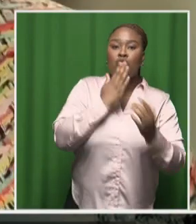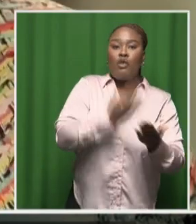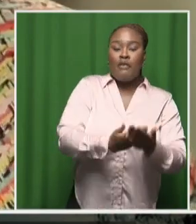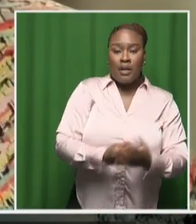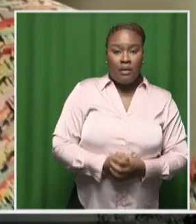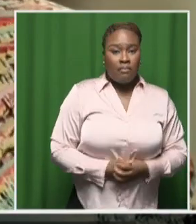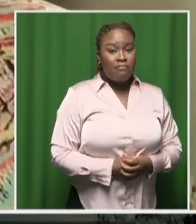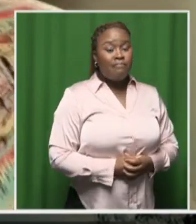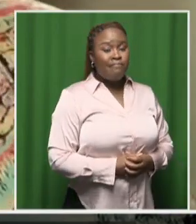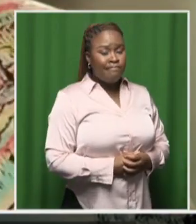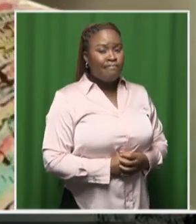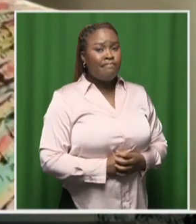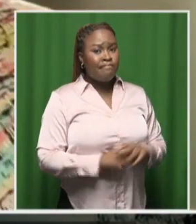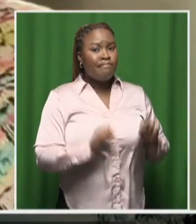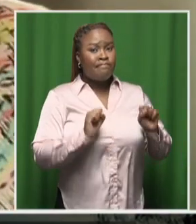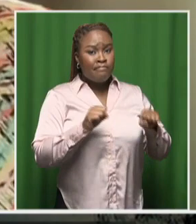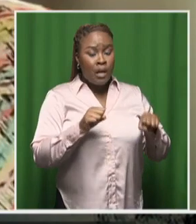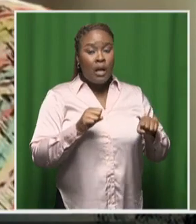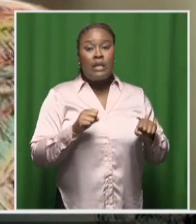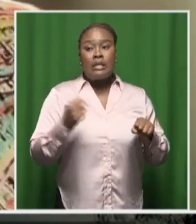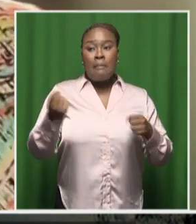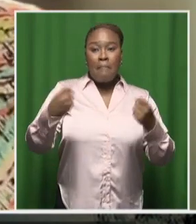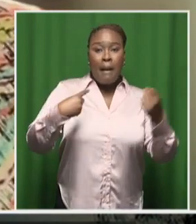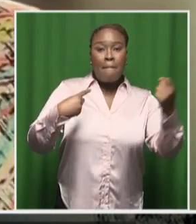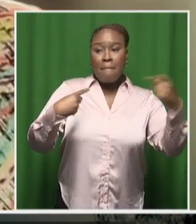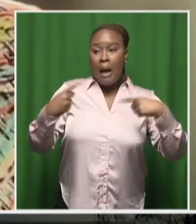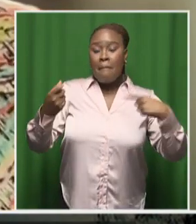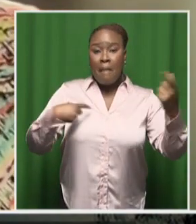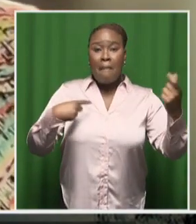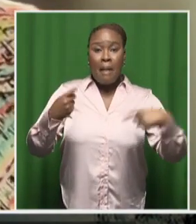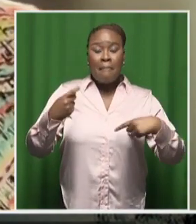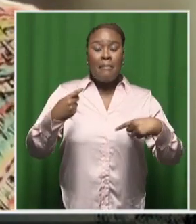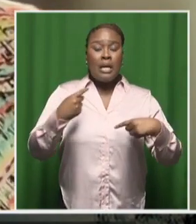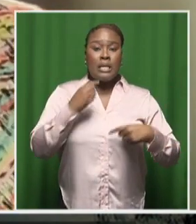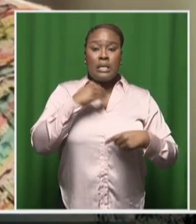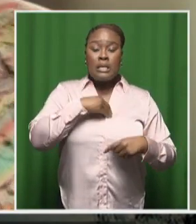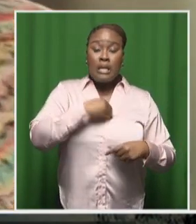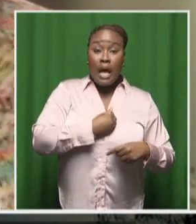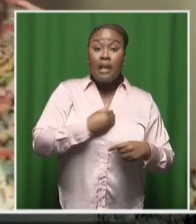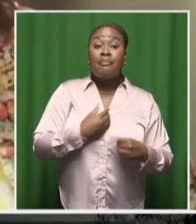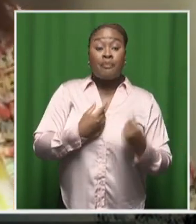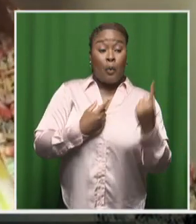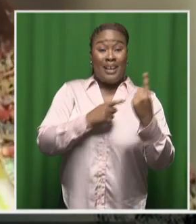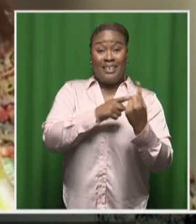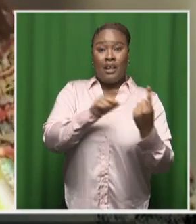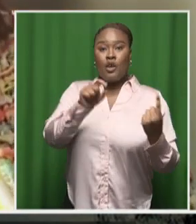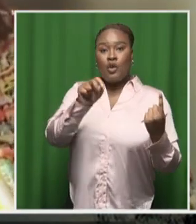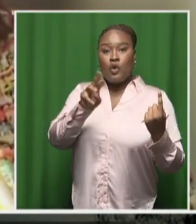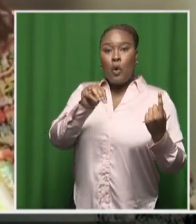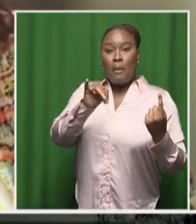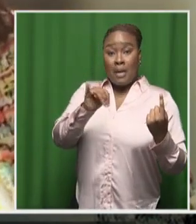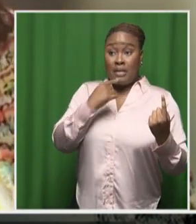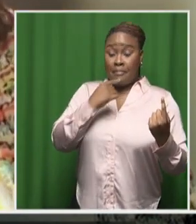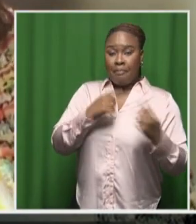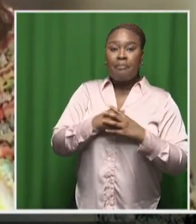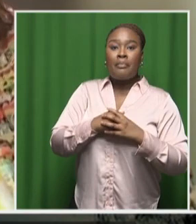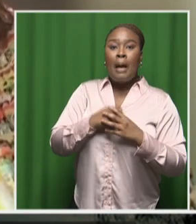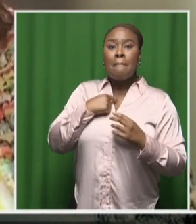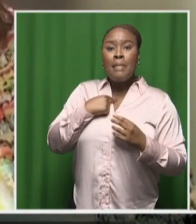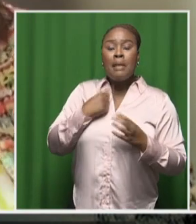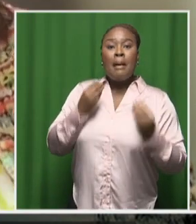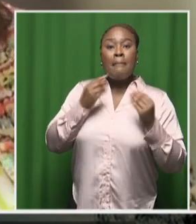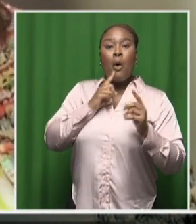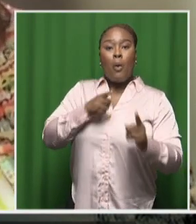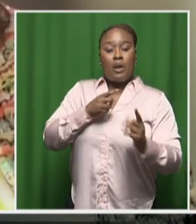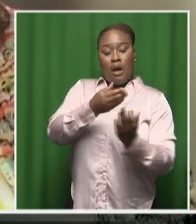There's so many sad stories that are coming through, and I see our time is out. This is one from Tumi saying, I got an order for my baby daddy to pay